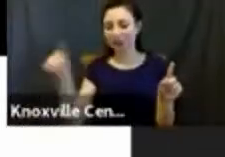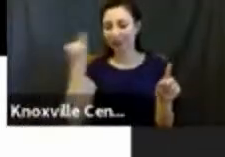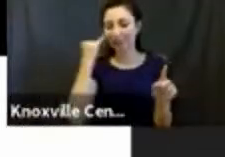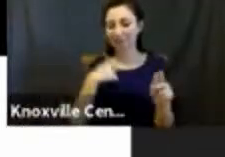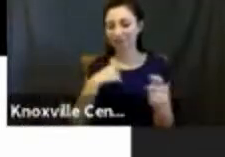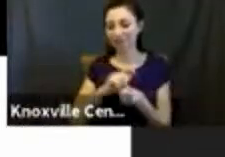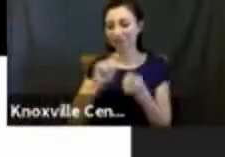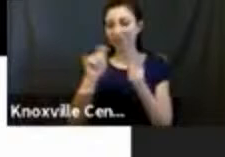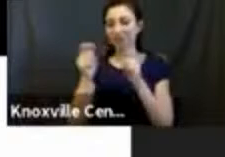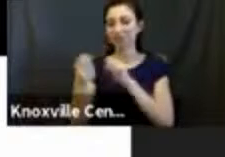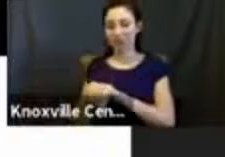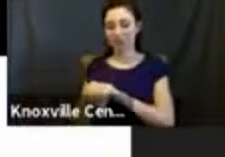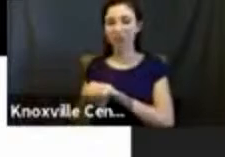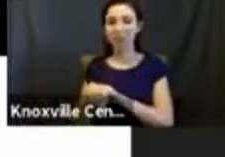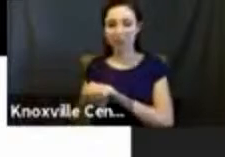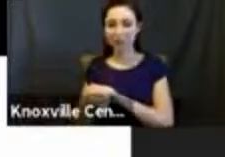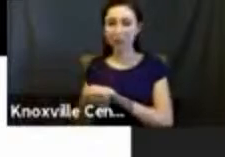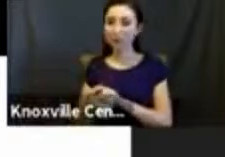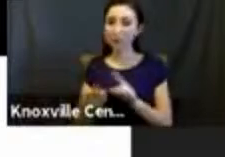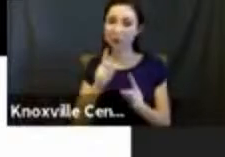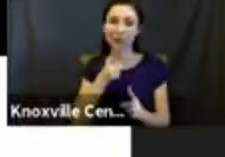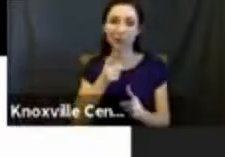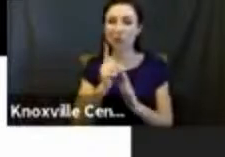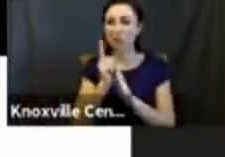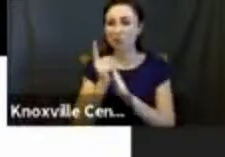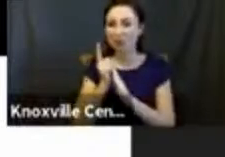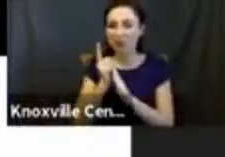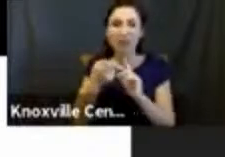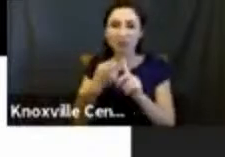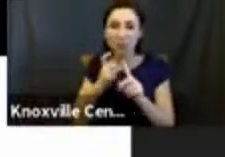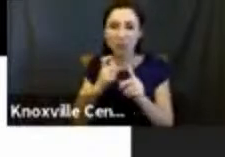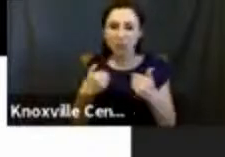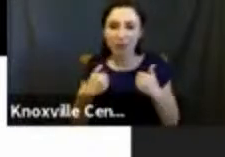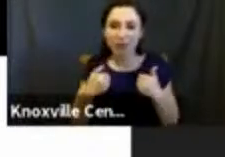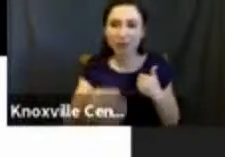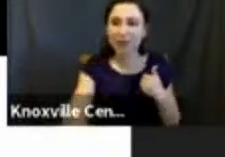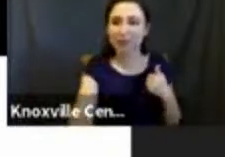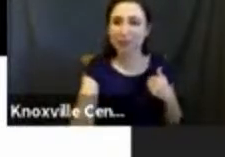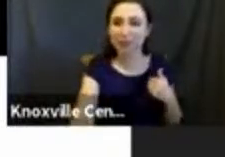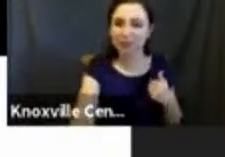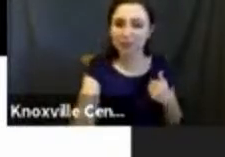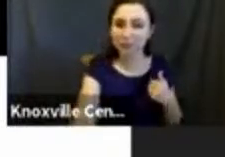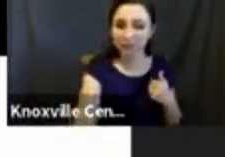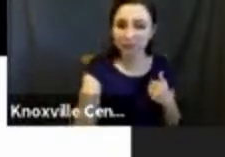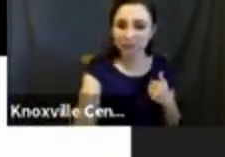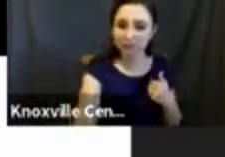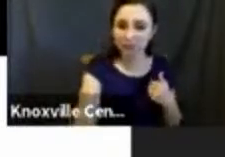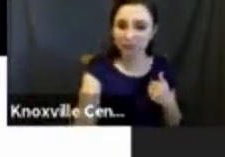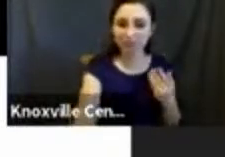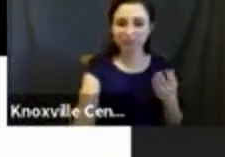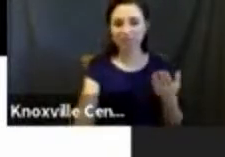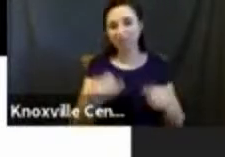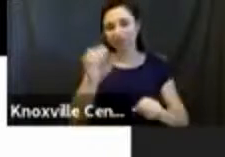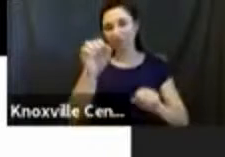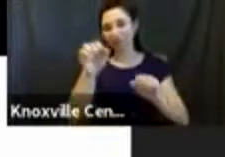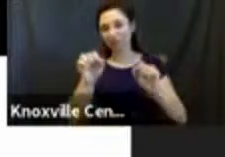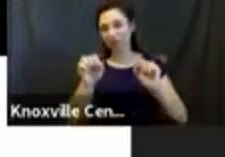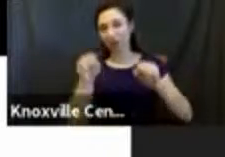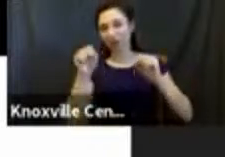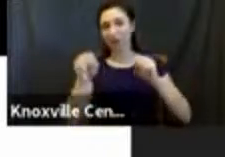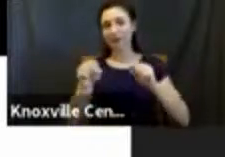really just, we're just minutes away from having what is probably the wrapping up discussion